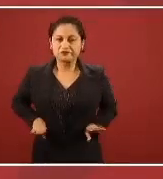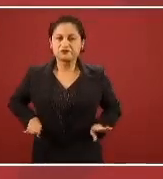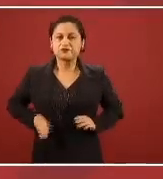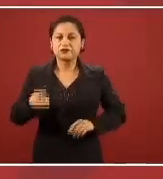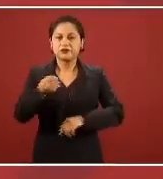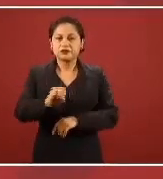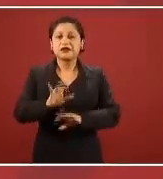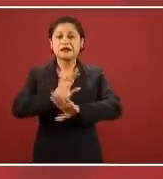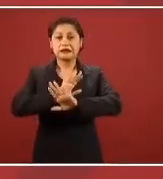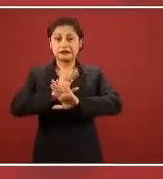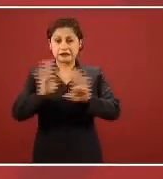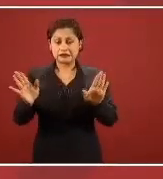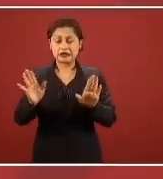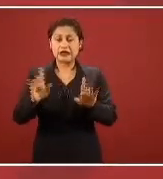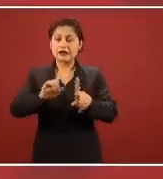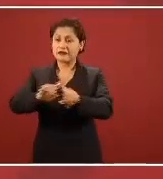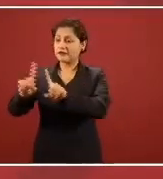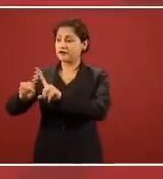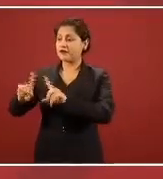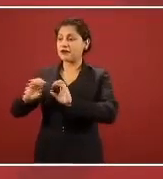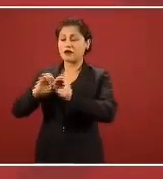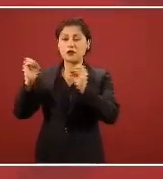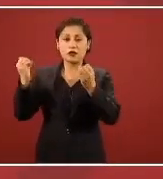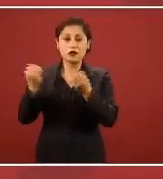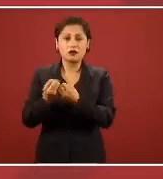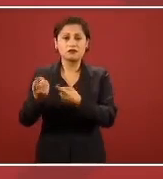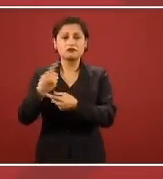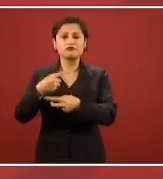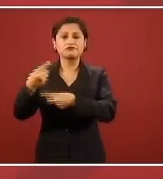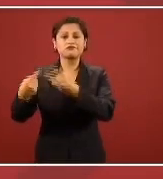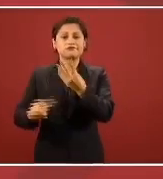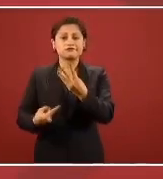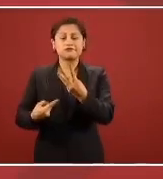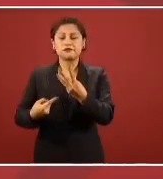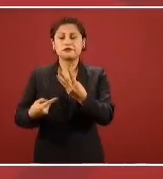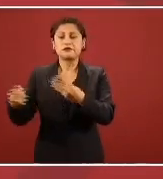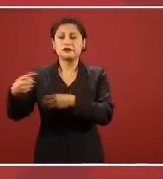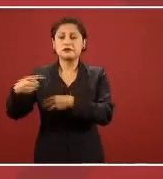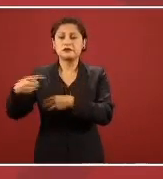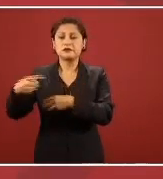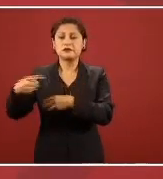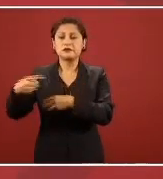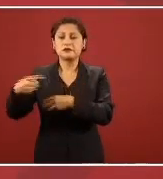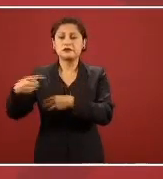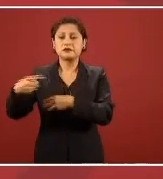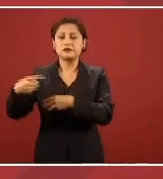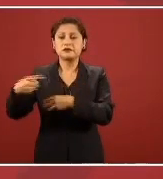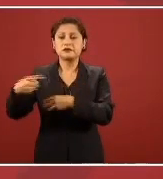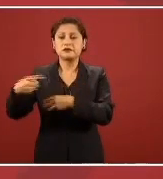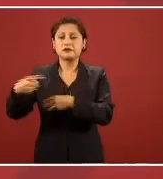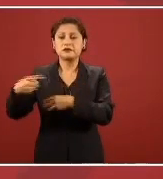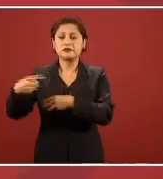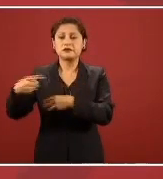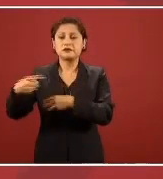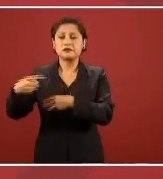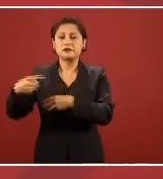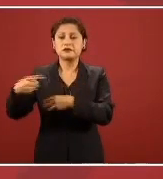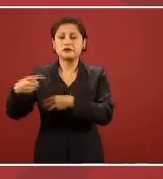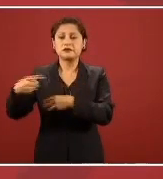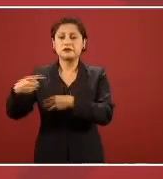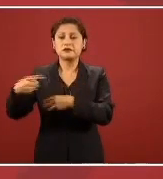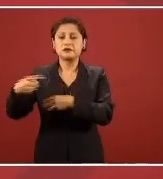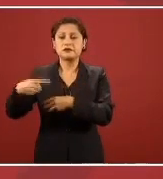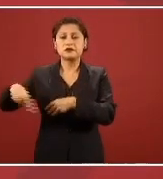organizaciones sí, para la defensa. Now organizations for